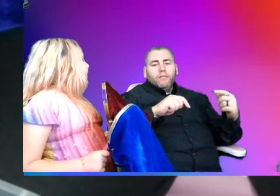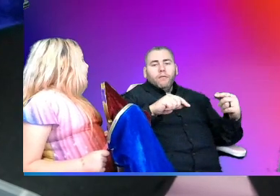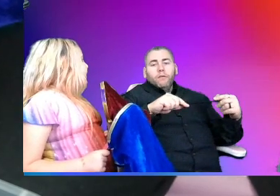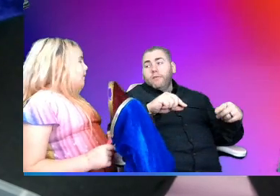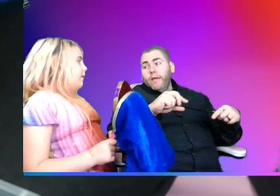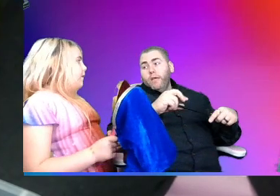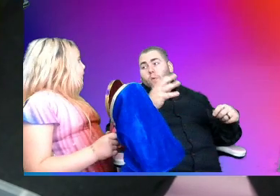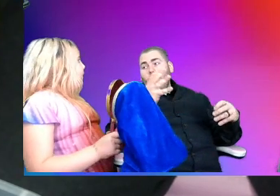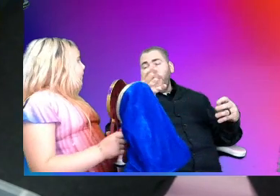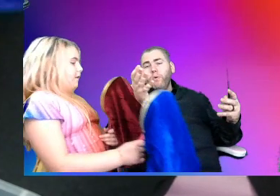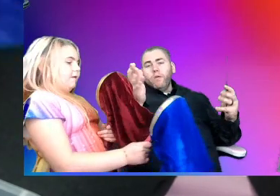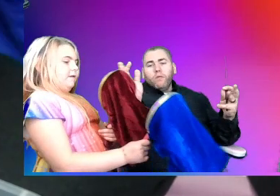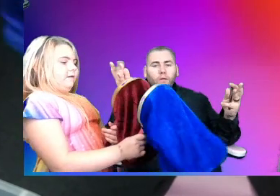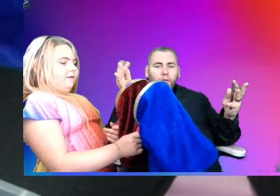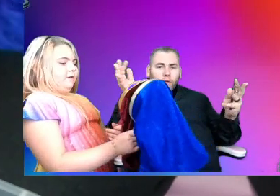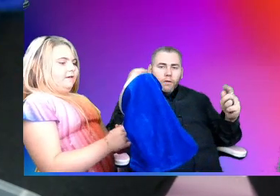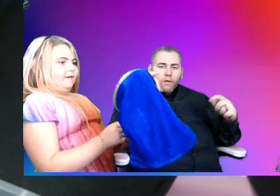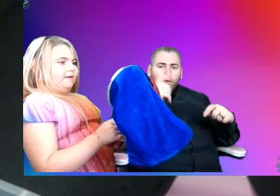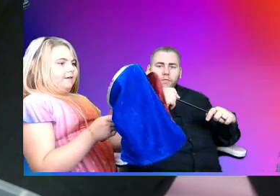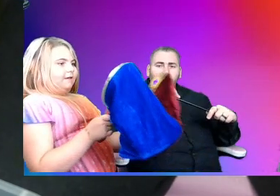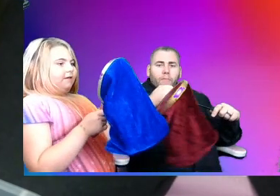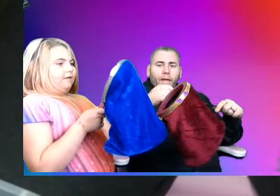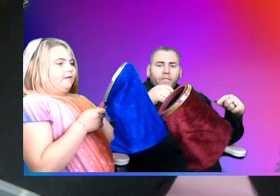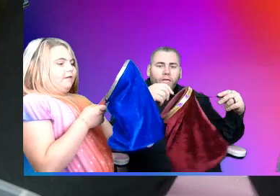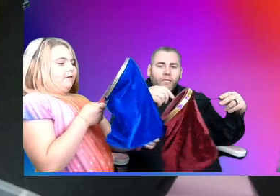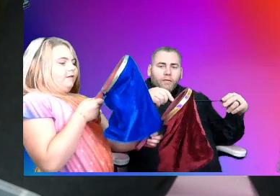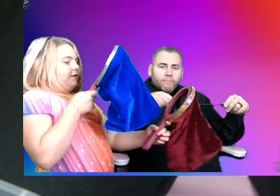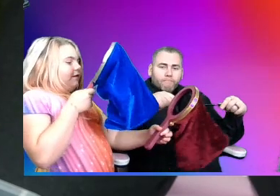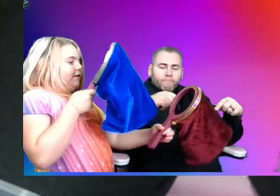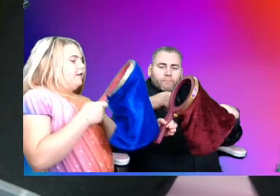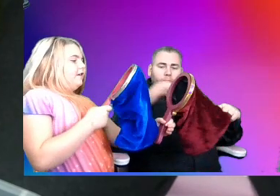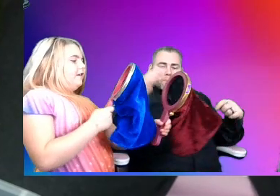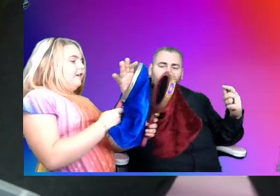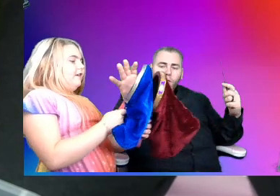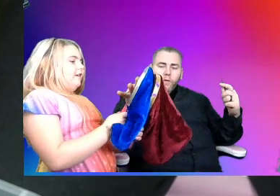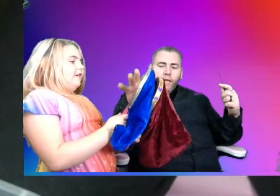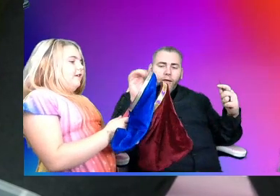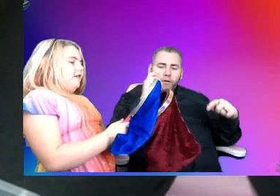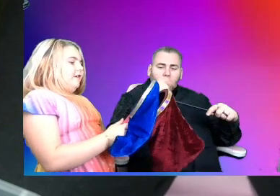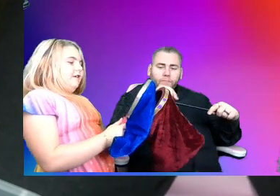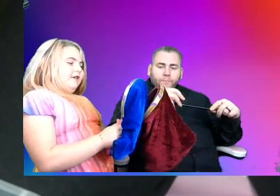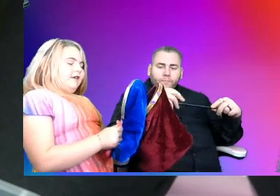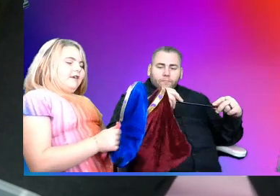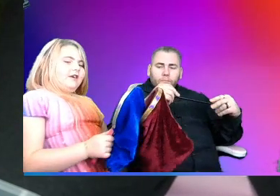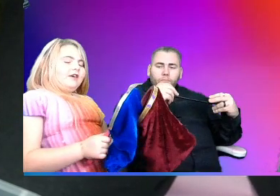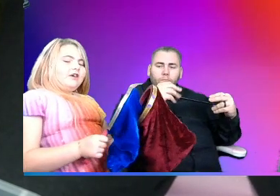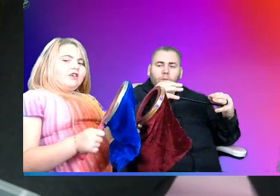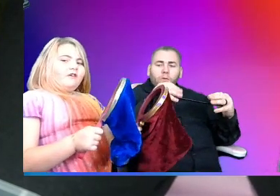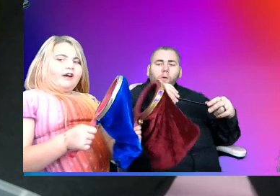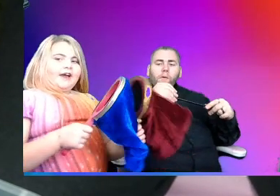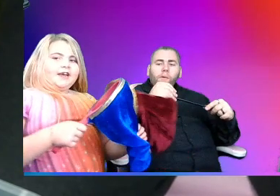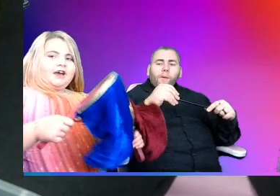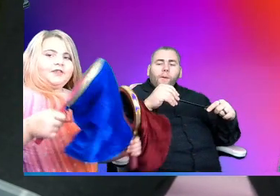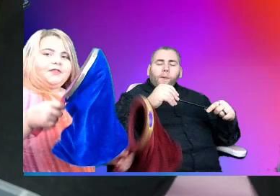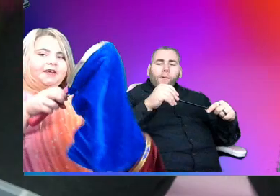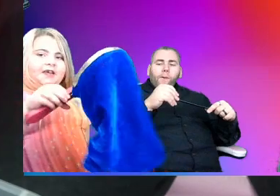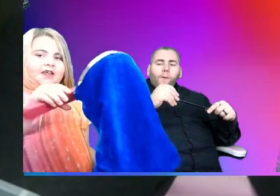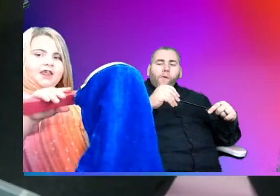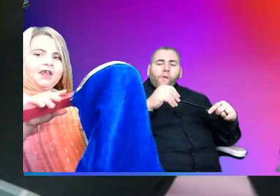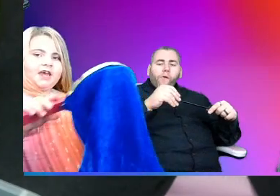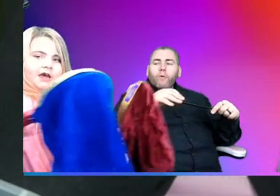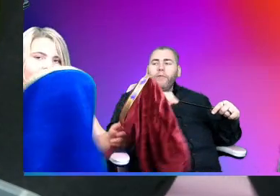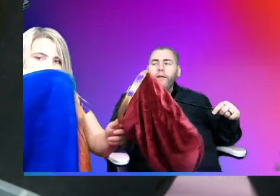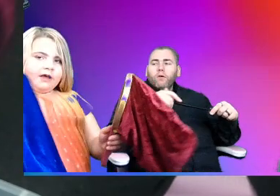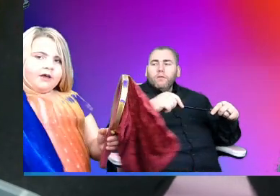Now let's take it away with some magic. What do you have here? So I got